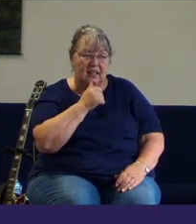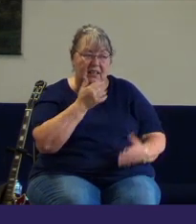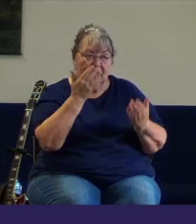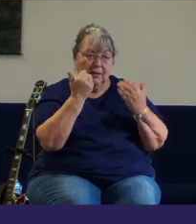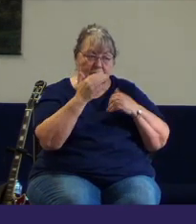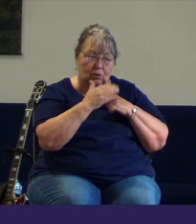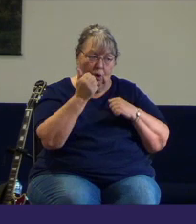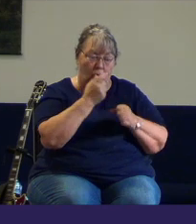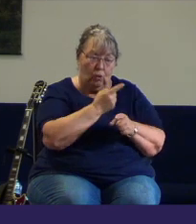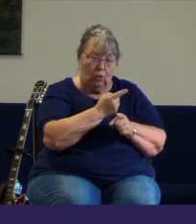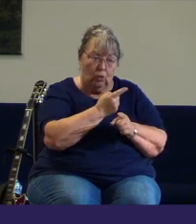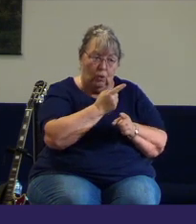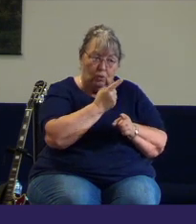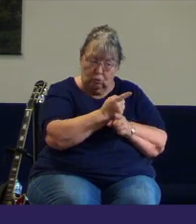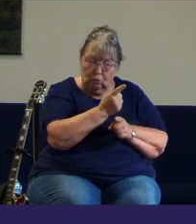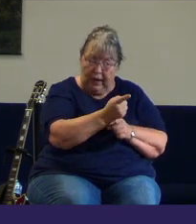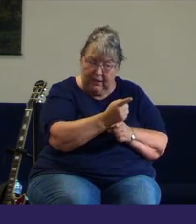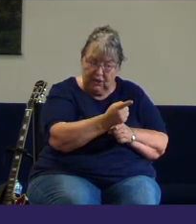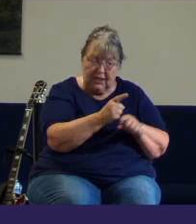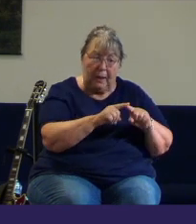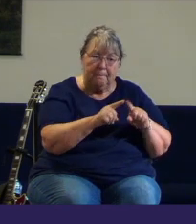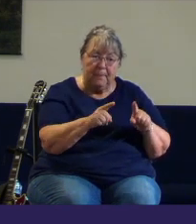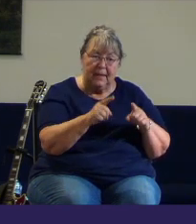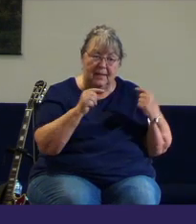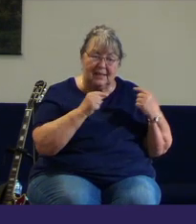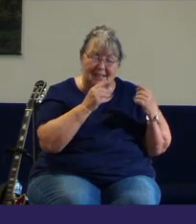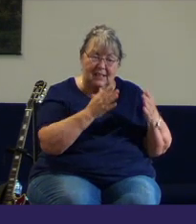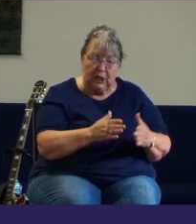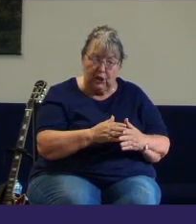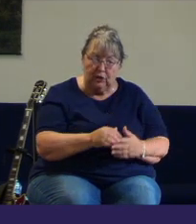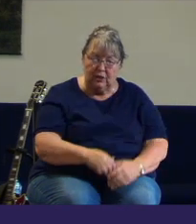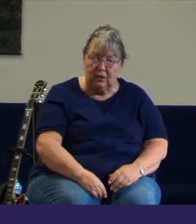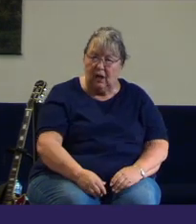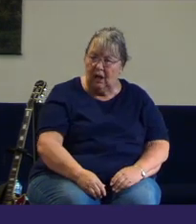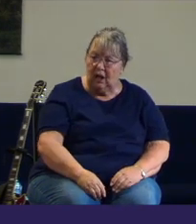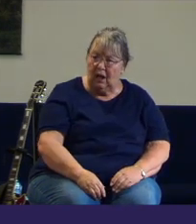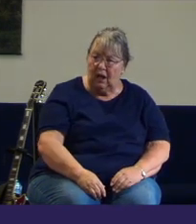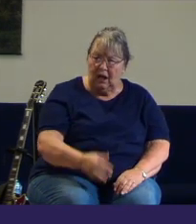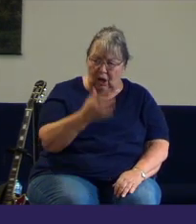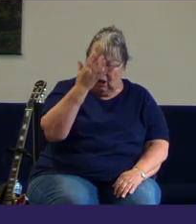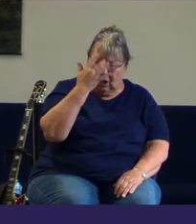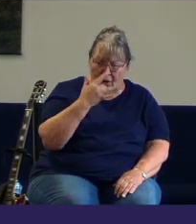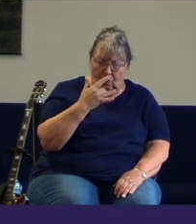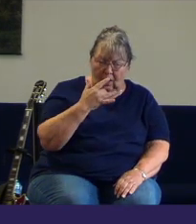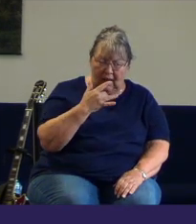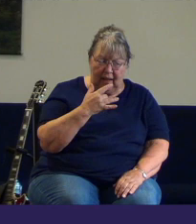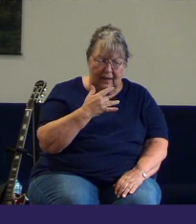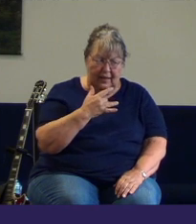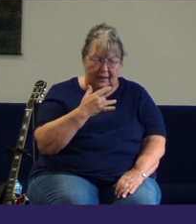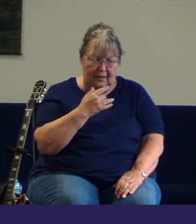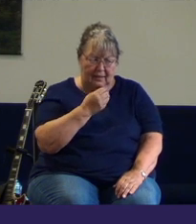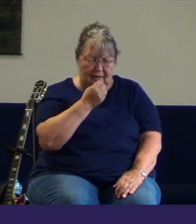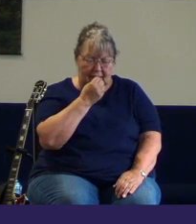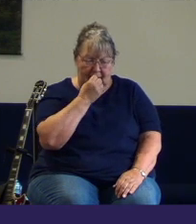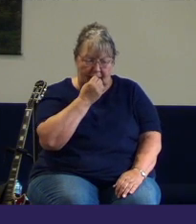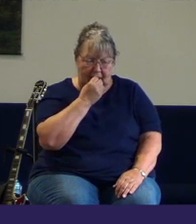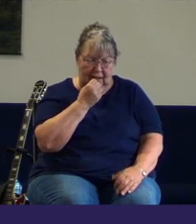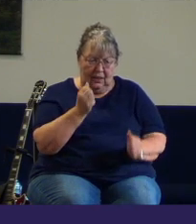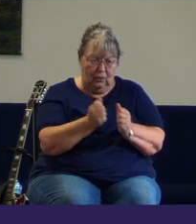but sinners. So these who question, say, why is he eating with sinners and tax collectors, are claiming we're not